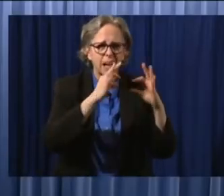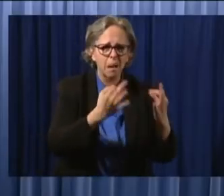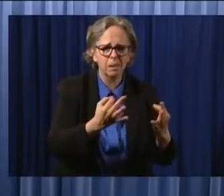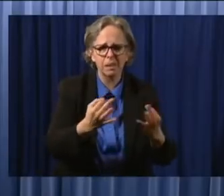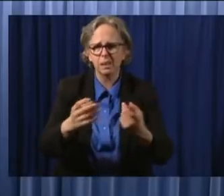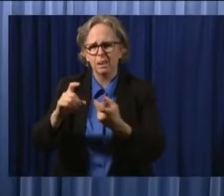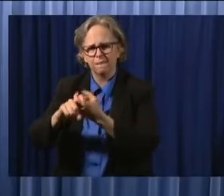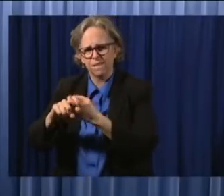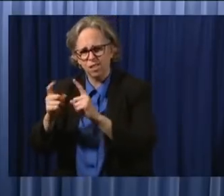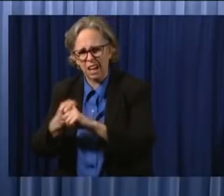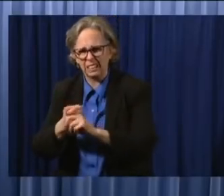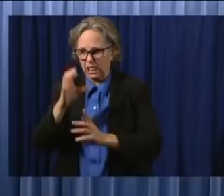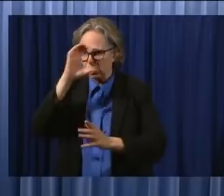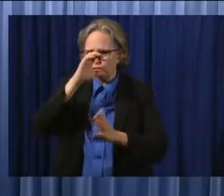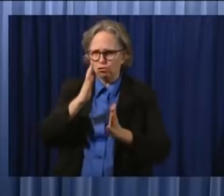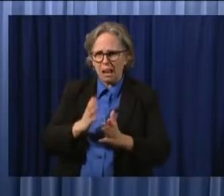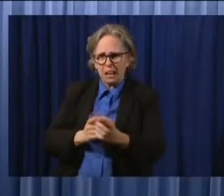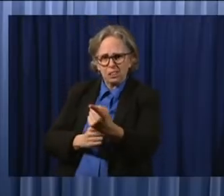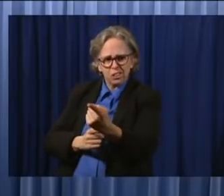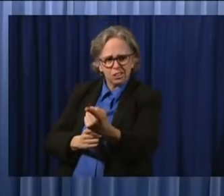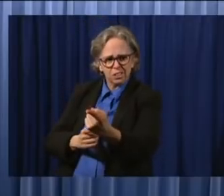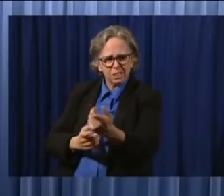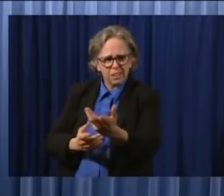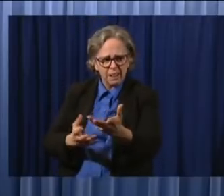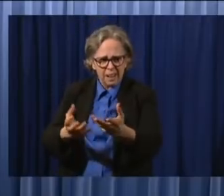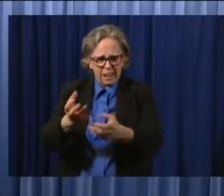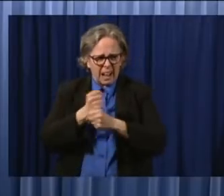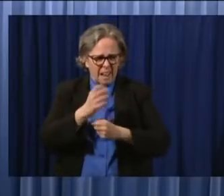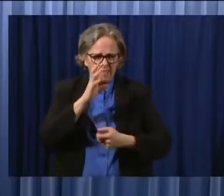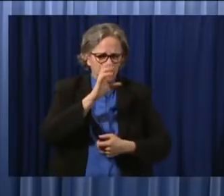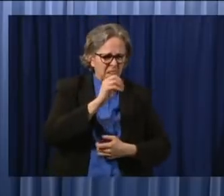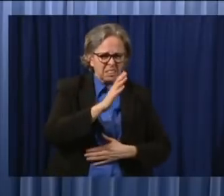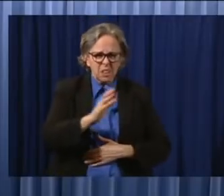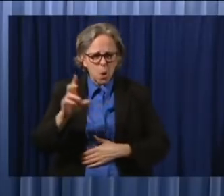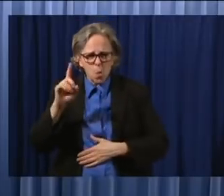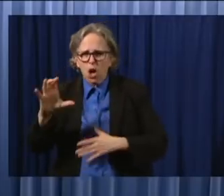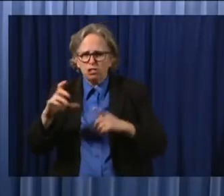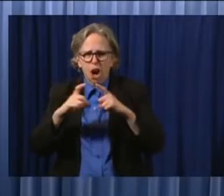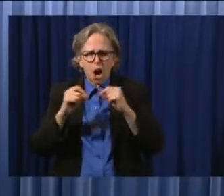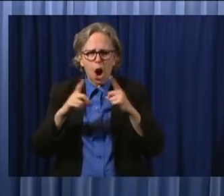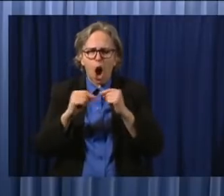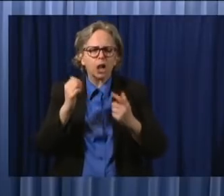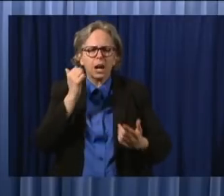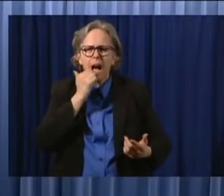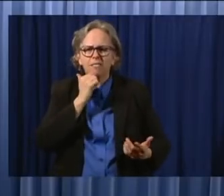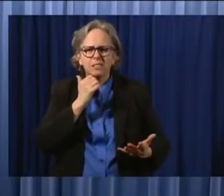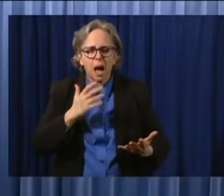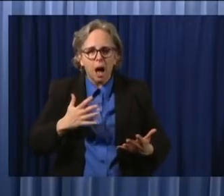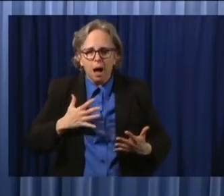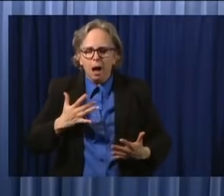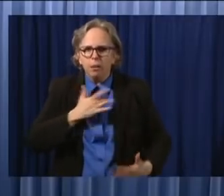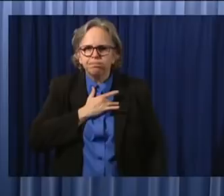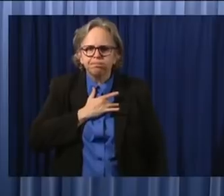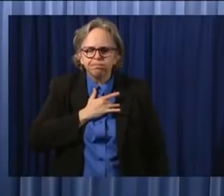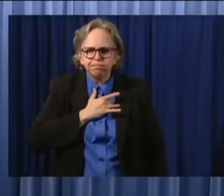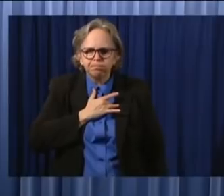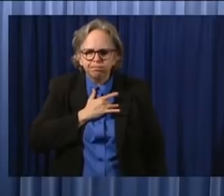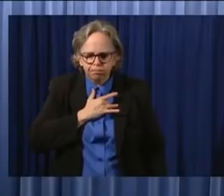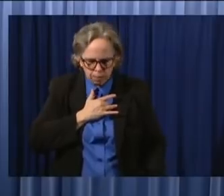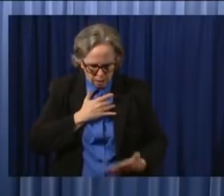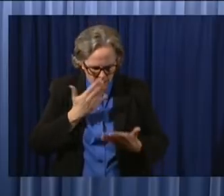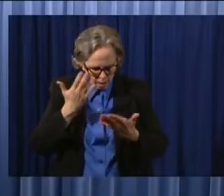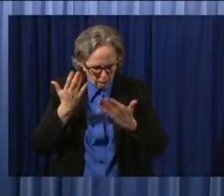50 to 100 cards a day in the hospital that I could not go through because I didn't have the physical strength to open them up, but I would try